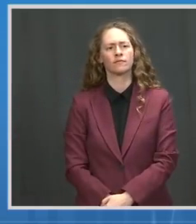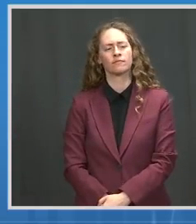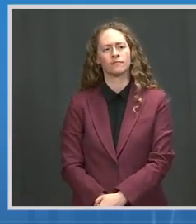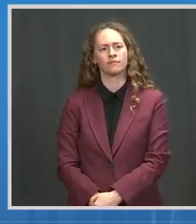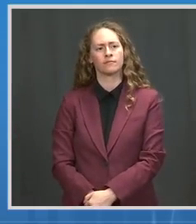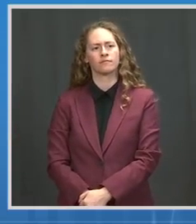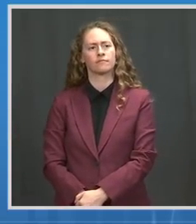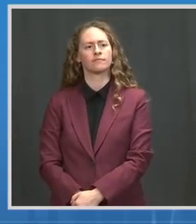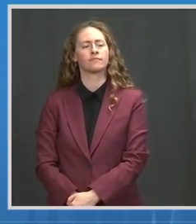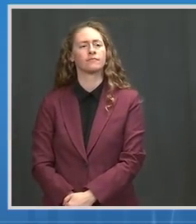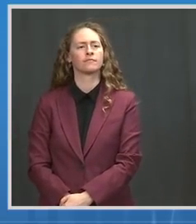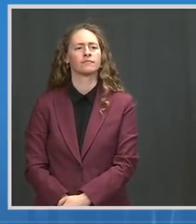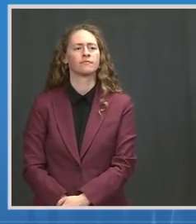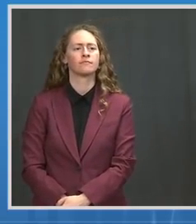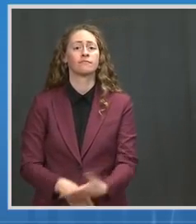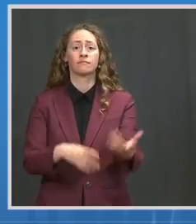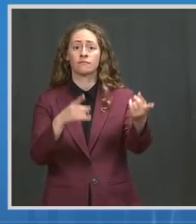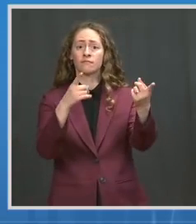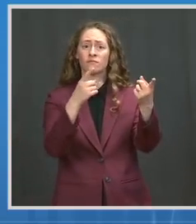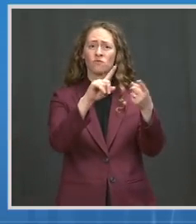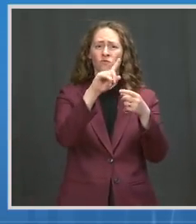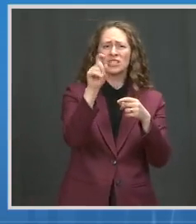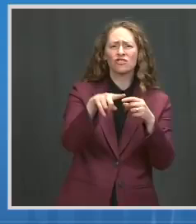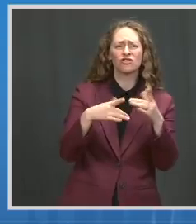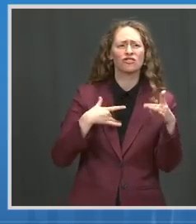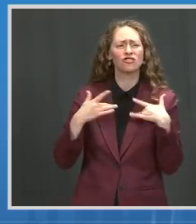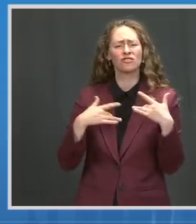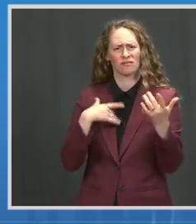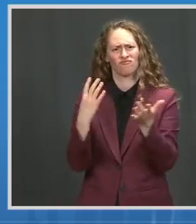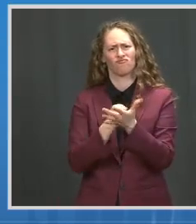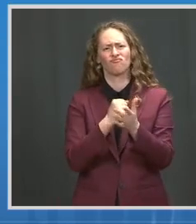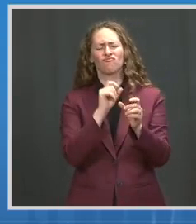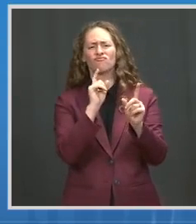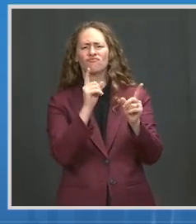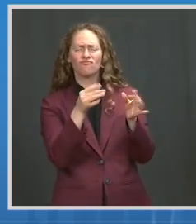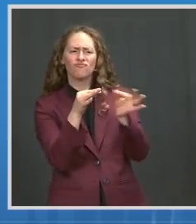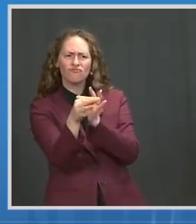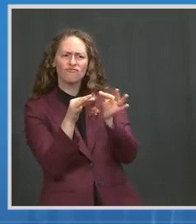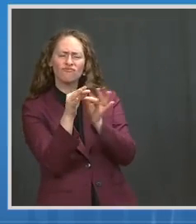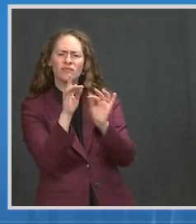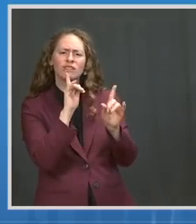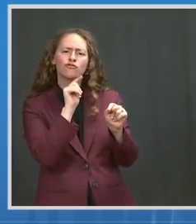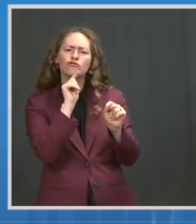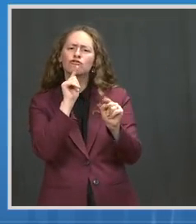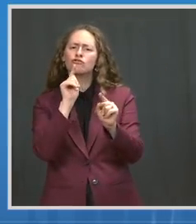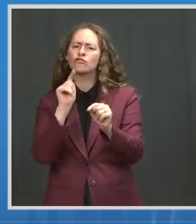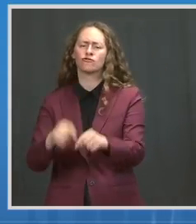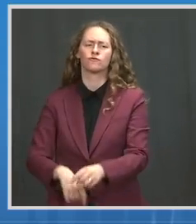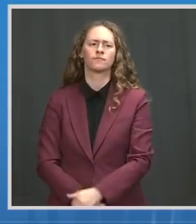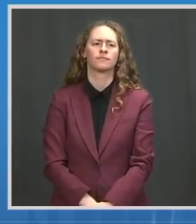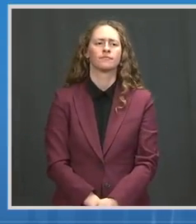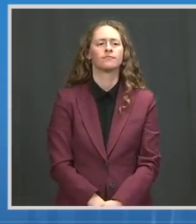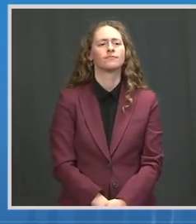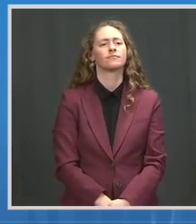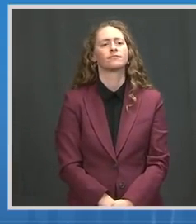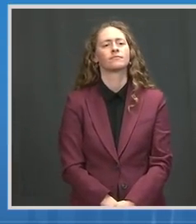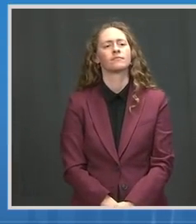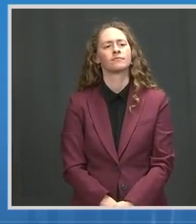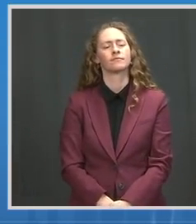getting vaccinated. It is our pledge to make sure that vaccination is easy and convenient for